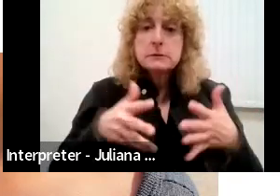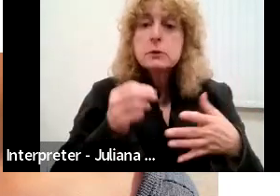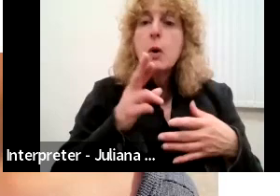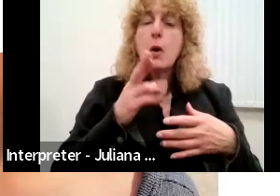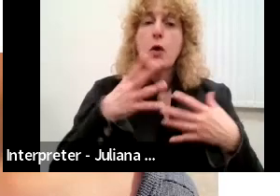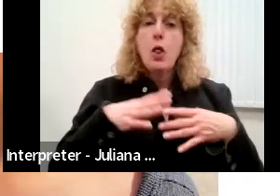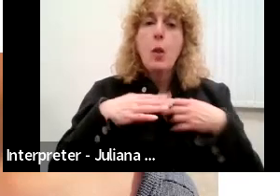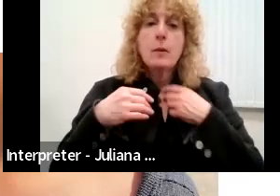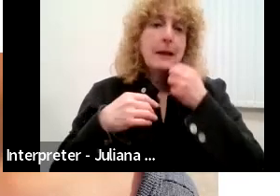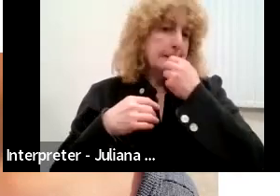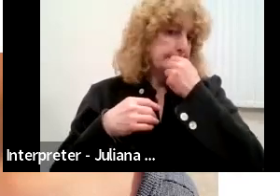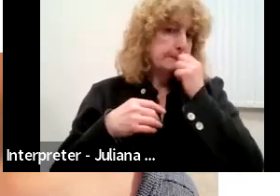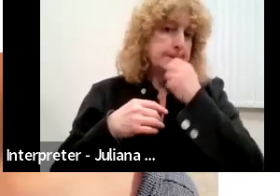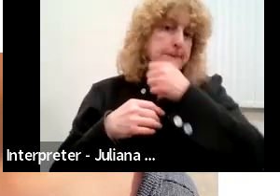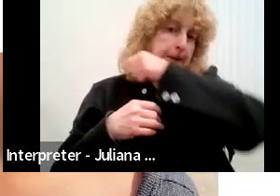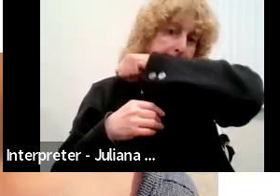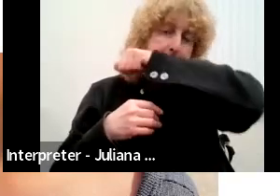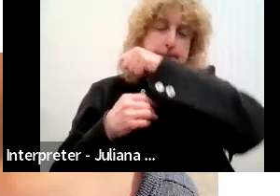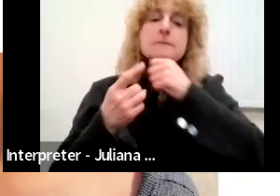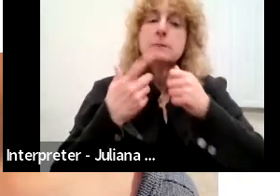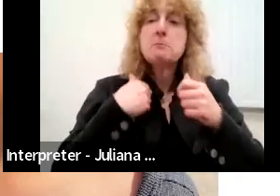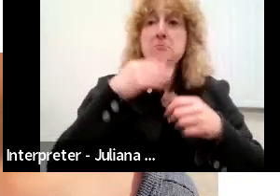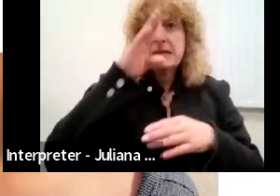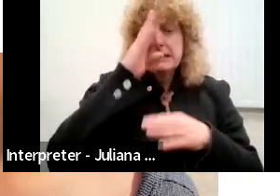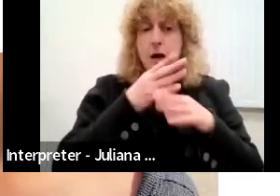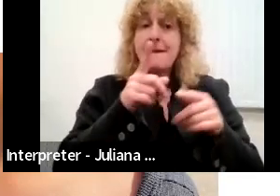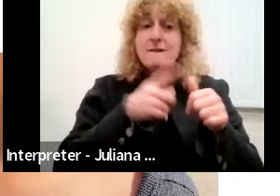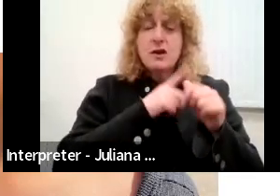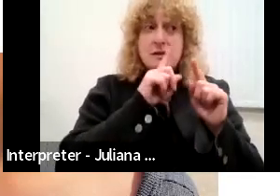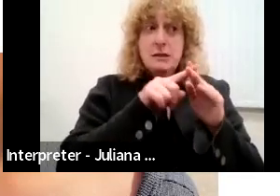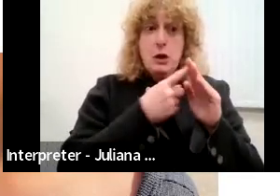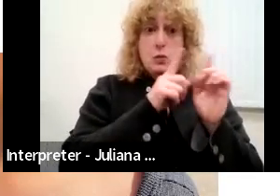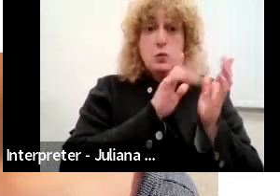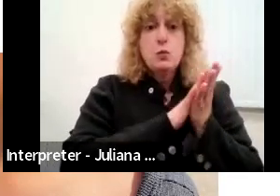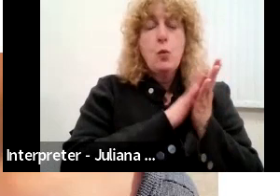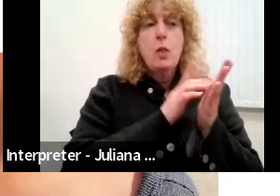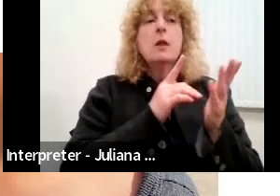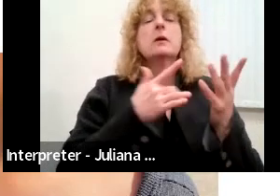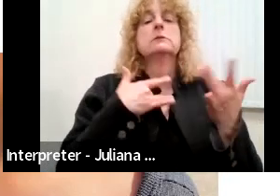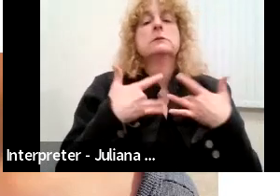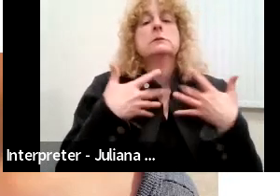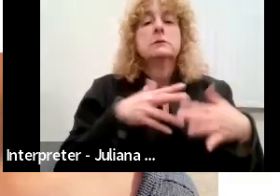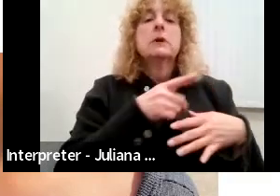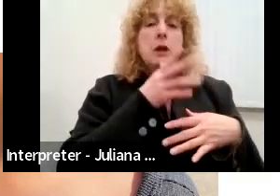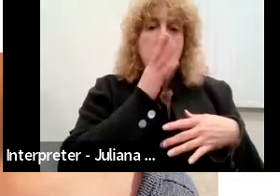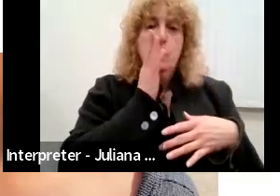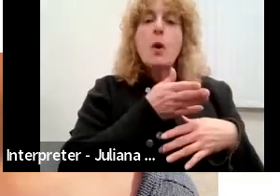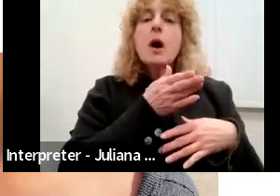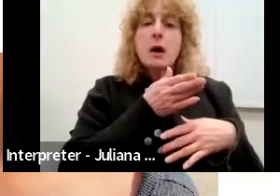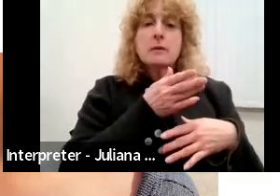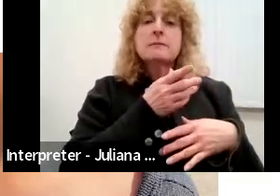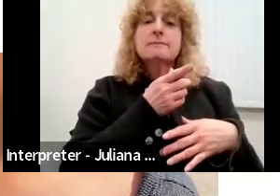clothing. My son, when he first started going to school, that was a big thing for him. He would bite his